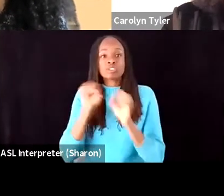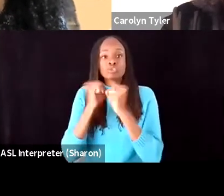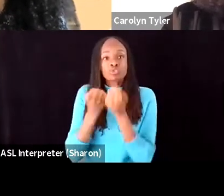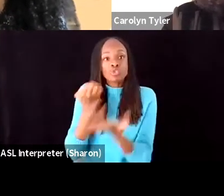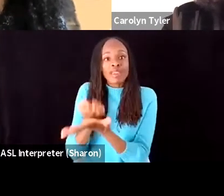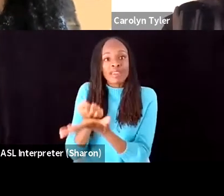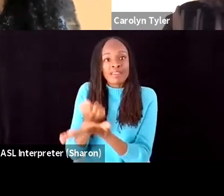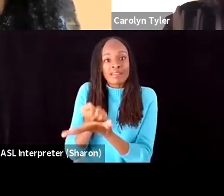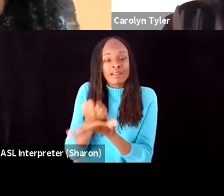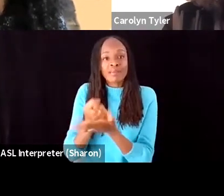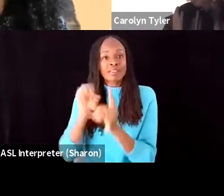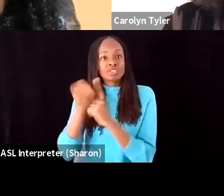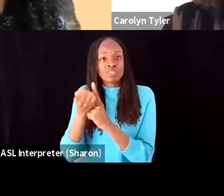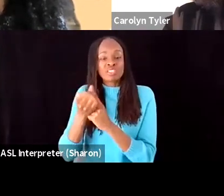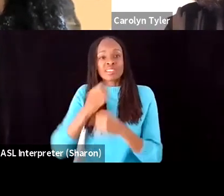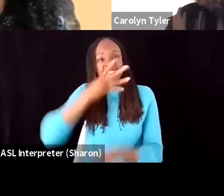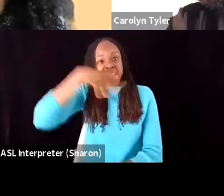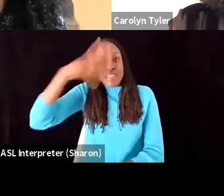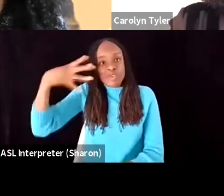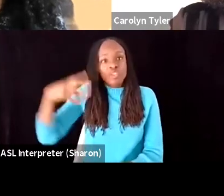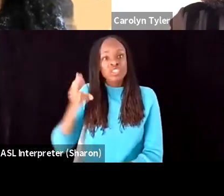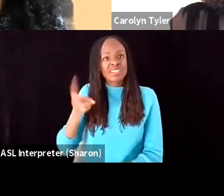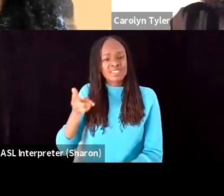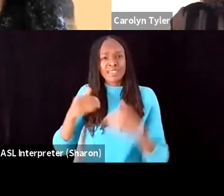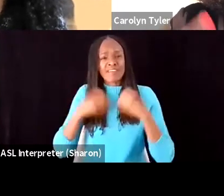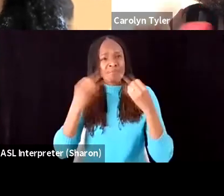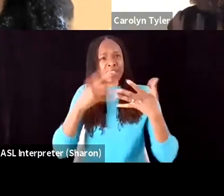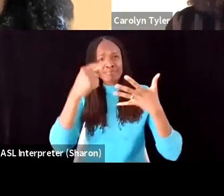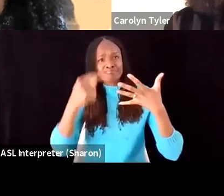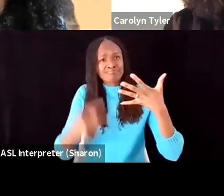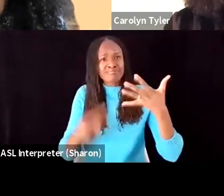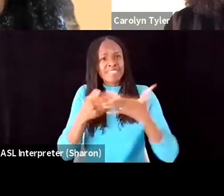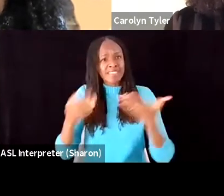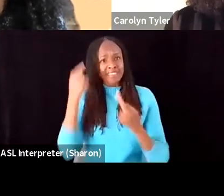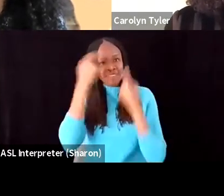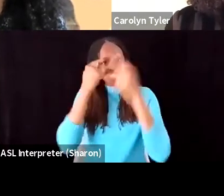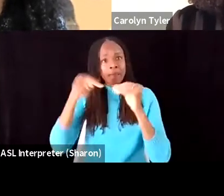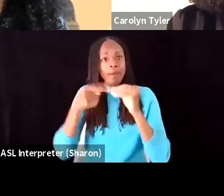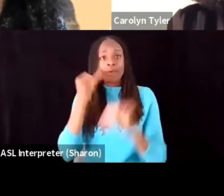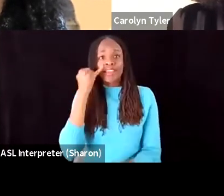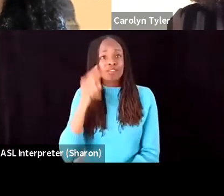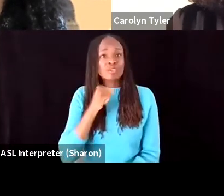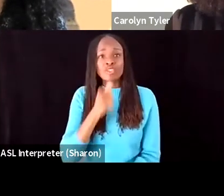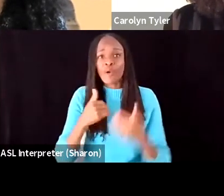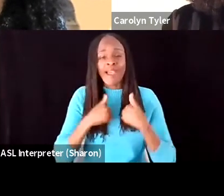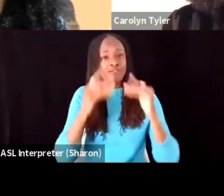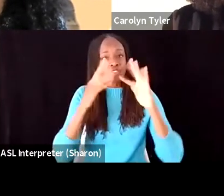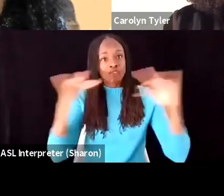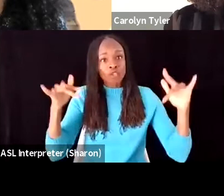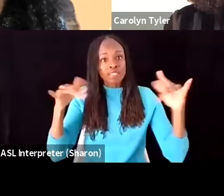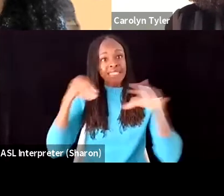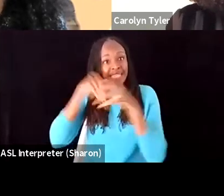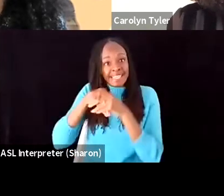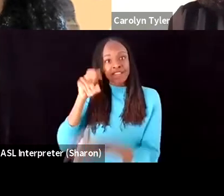immigration history. And there are a lot of different things to take into account. And if you don't have that diversity in the